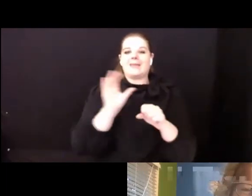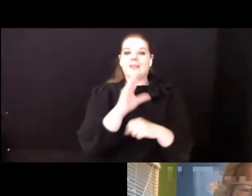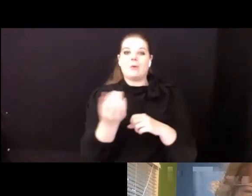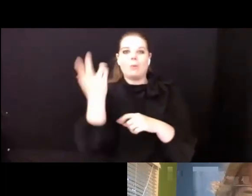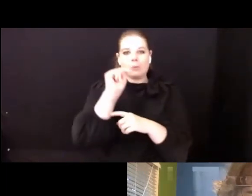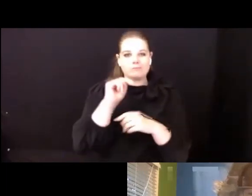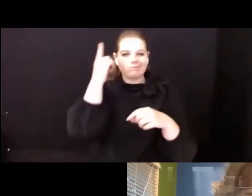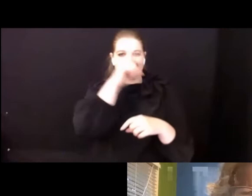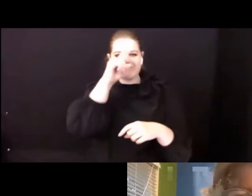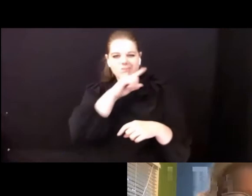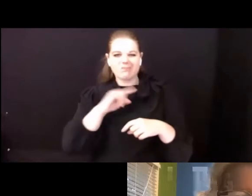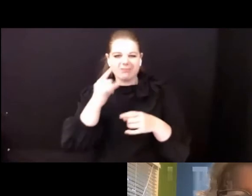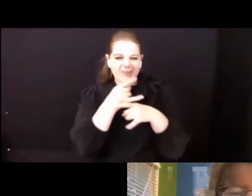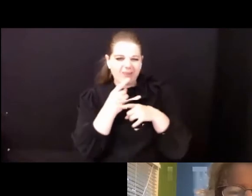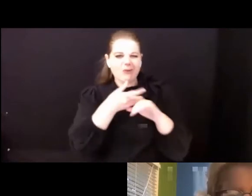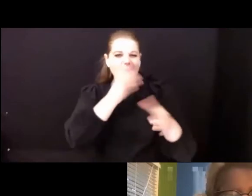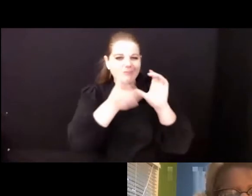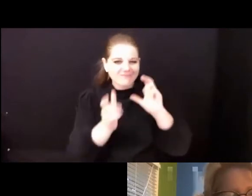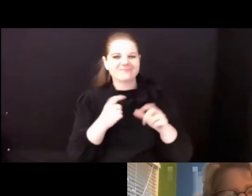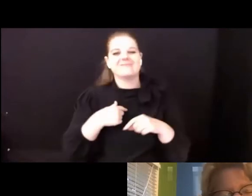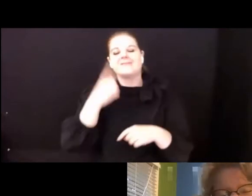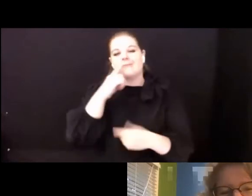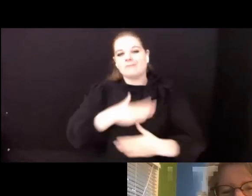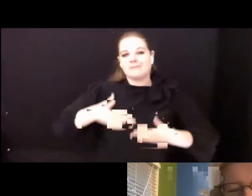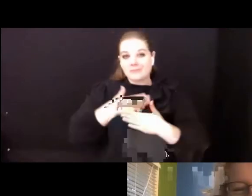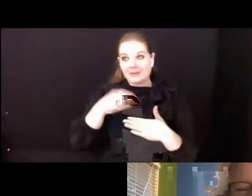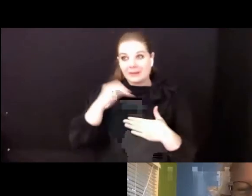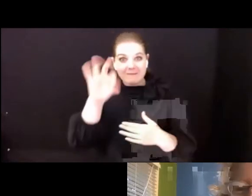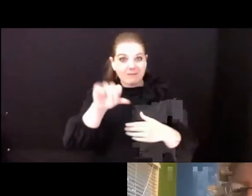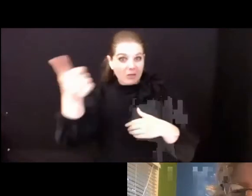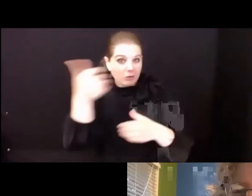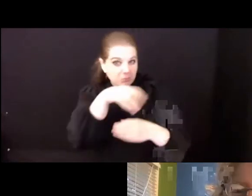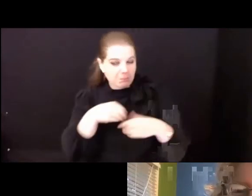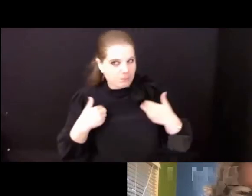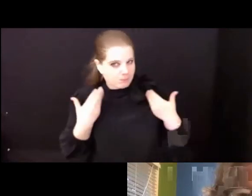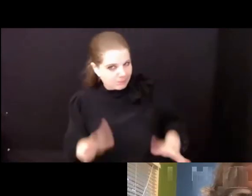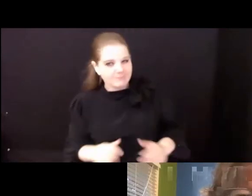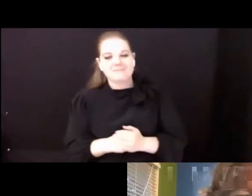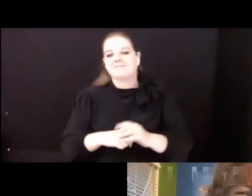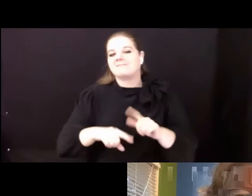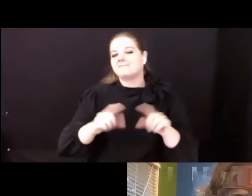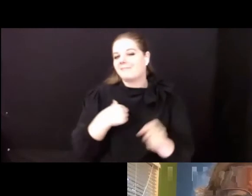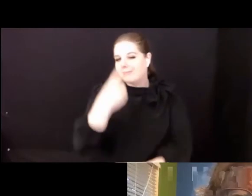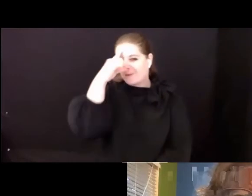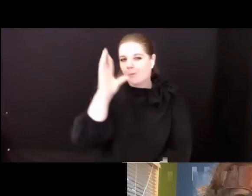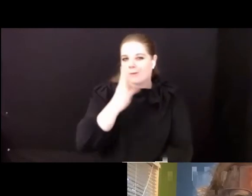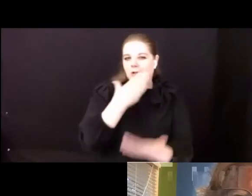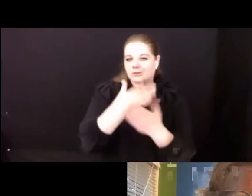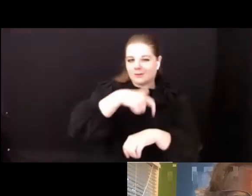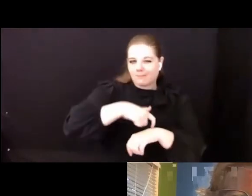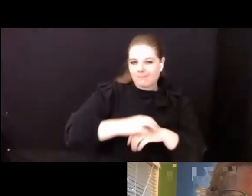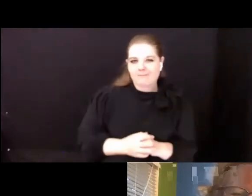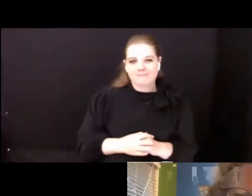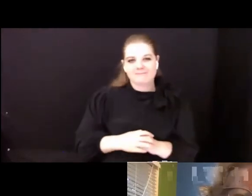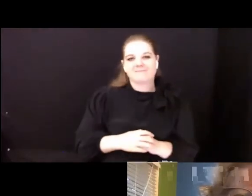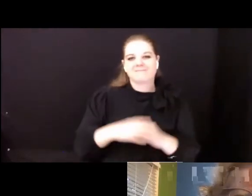something other than the mocktail in there, but I think it's going to be a good time. Yeah, I agree. I look forward to